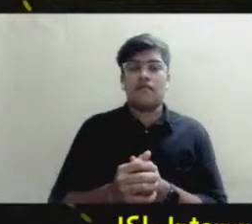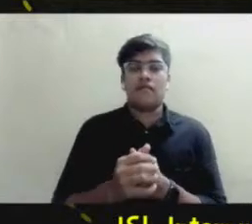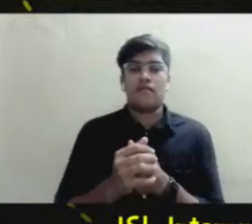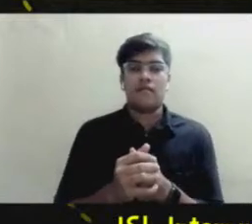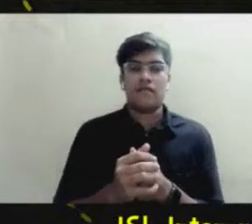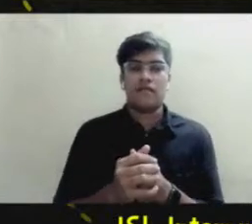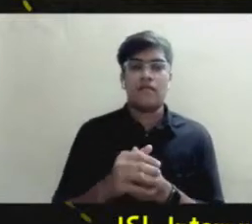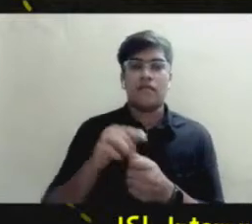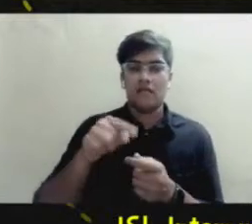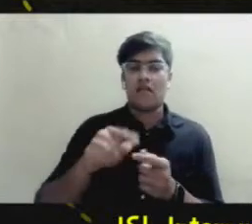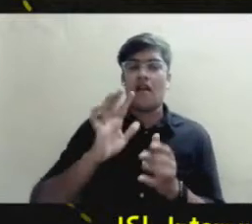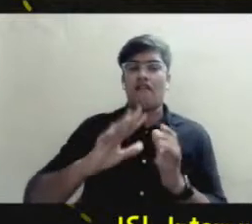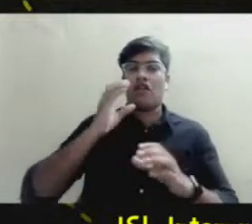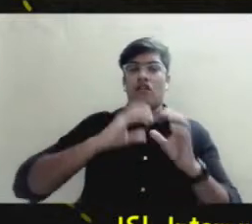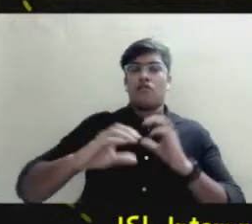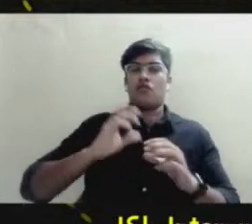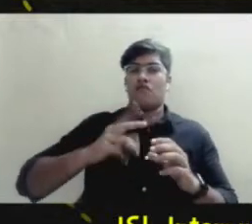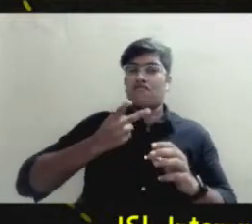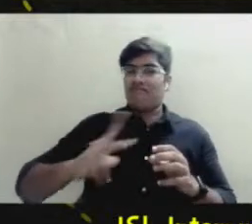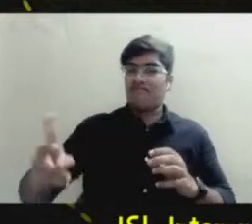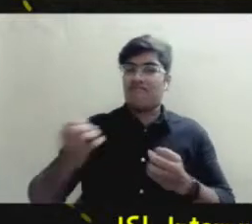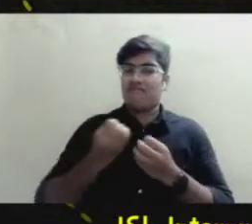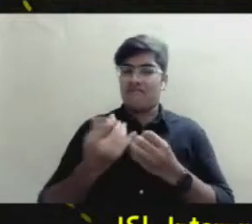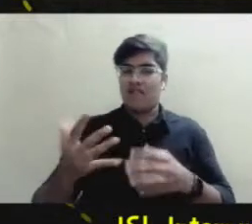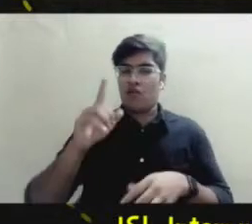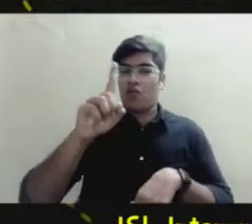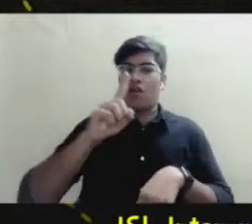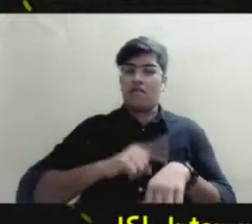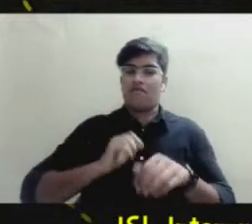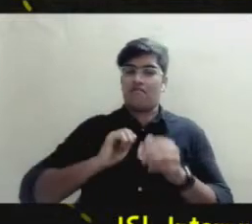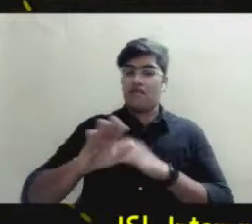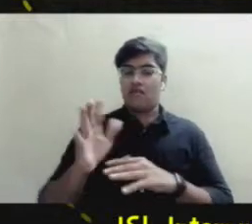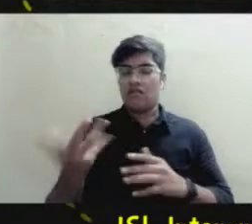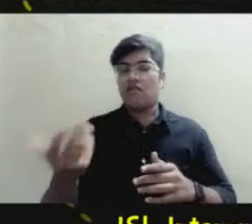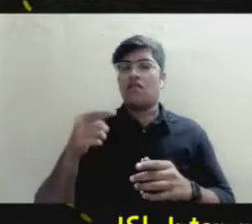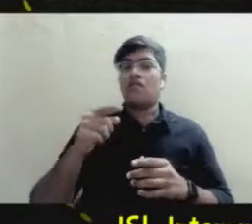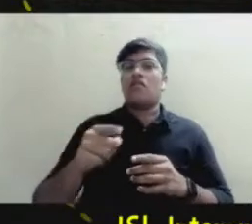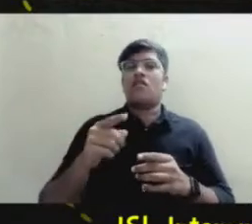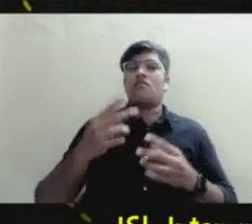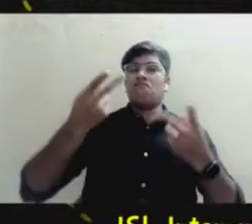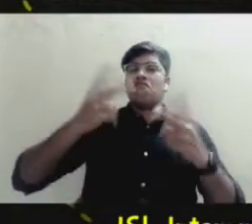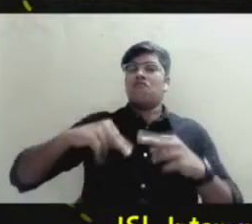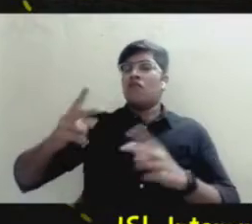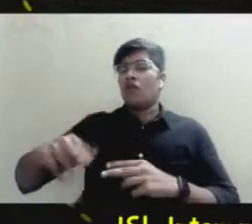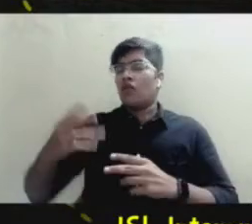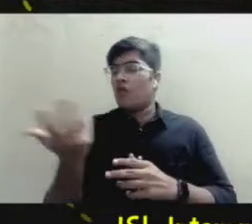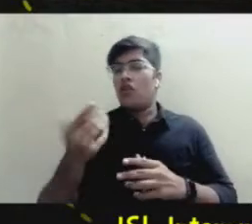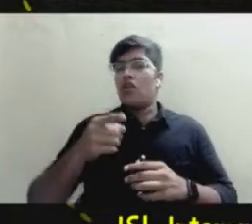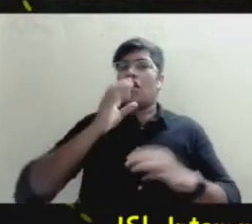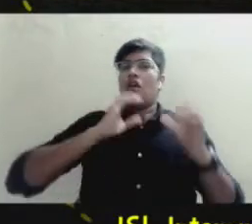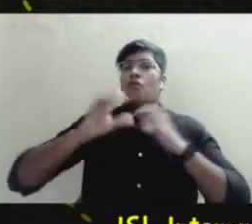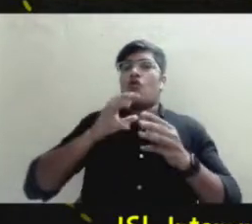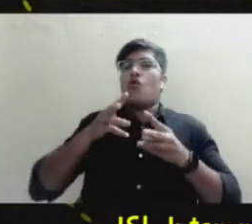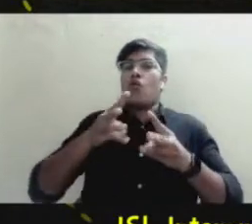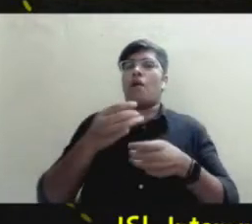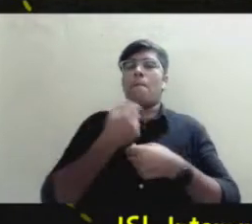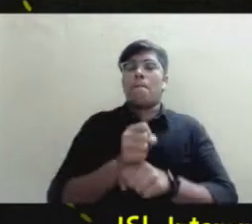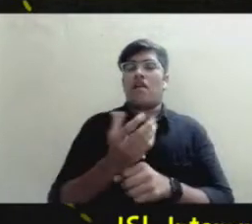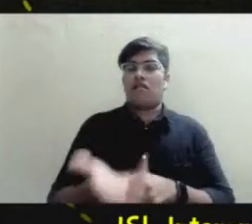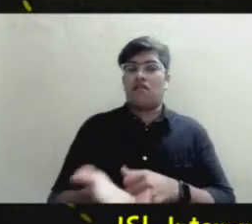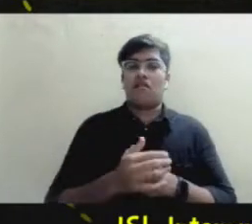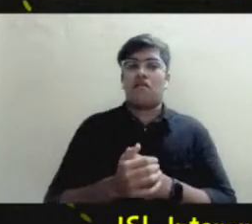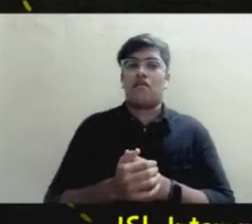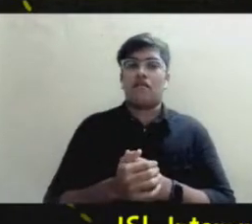continuously communicates only one message. And perhaps what happened subsequently is it became the kind of way of communicating about women's experiences.